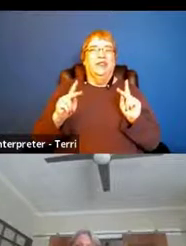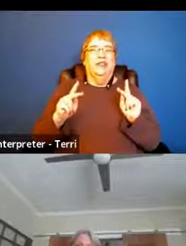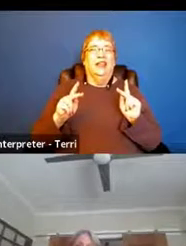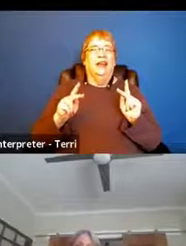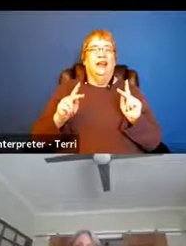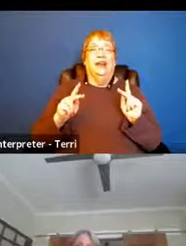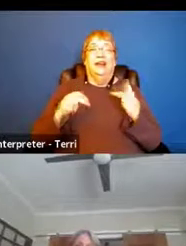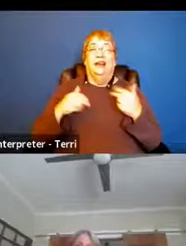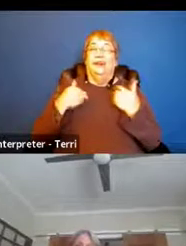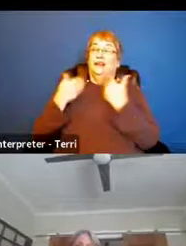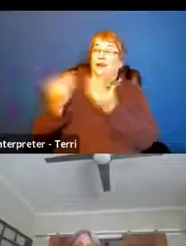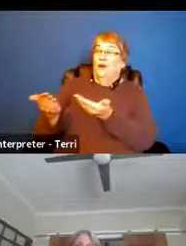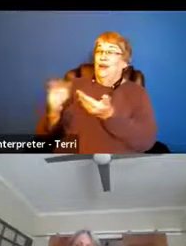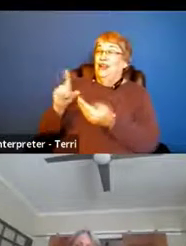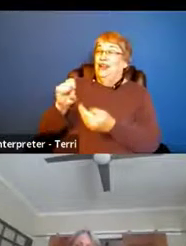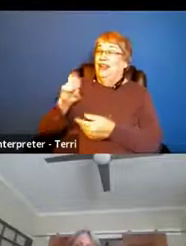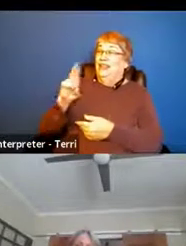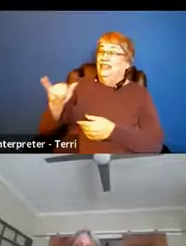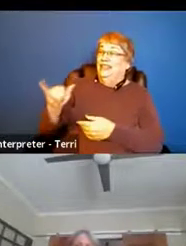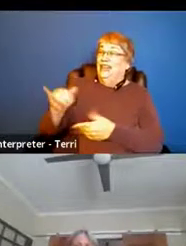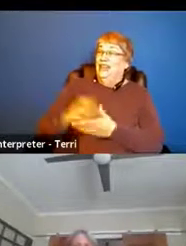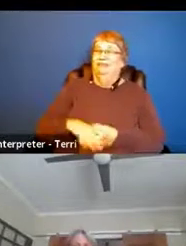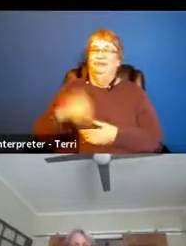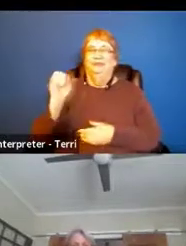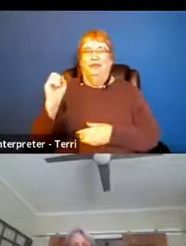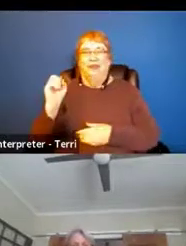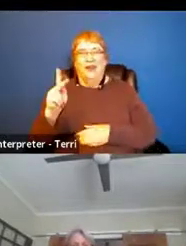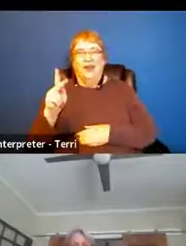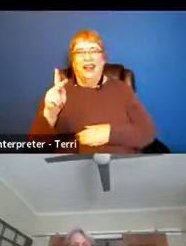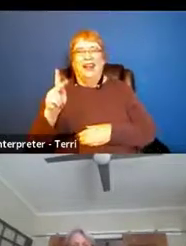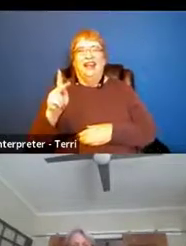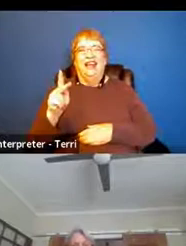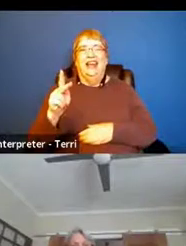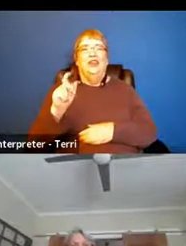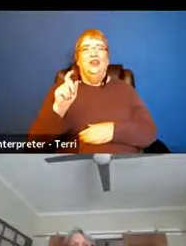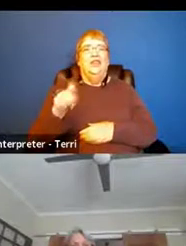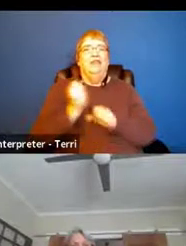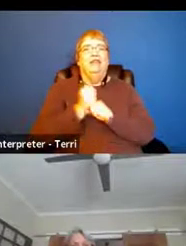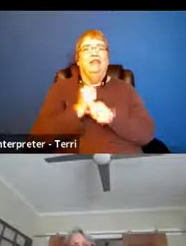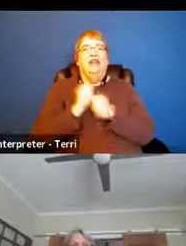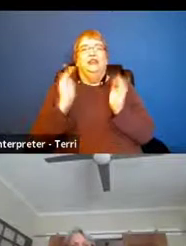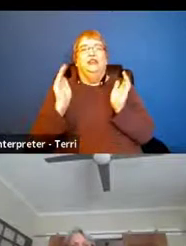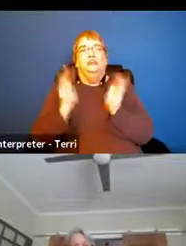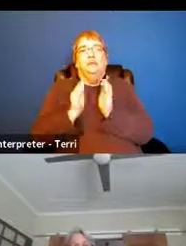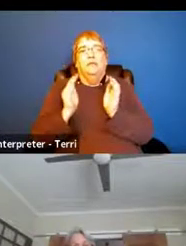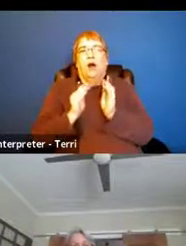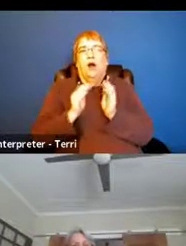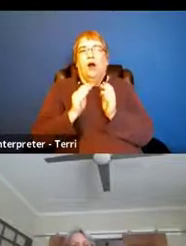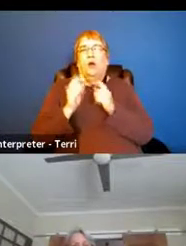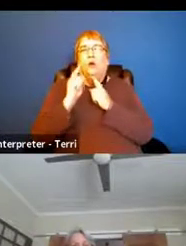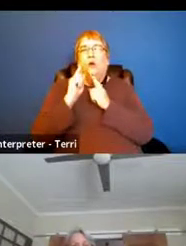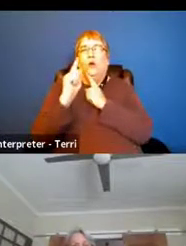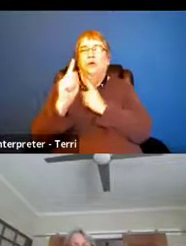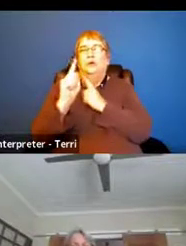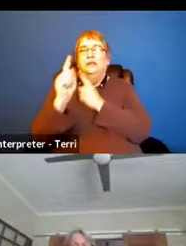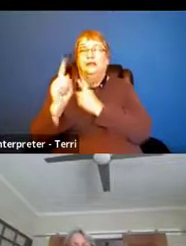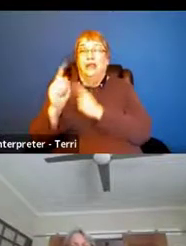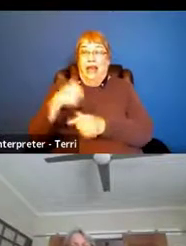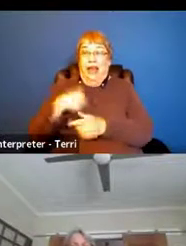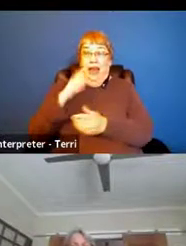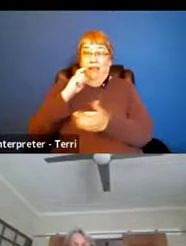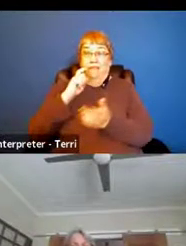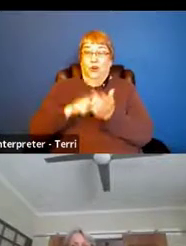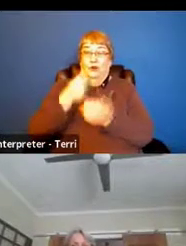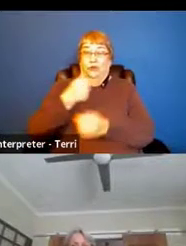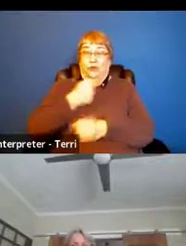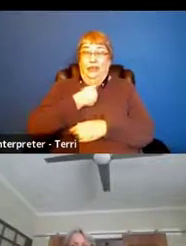Take it away, Lindsey. All right. So making small, manageable goals, I think, you know, sometimes, and I've even noticed this for myself, it's like,